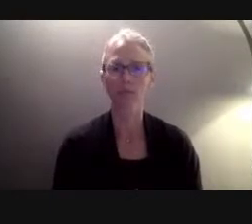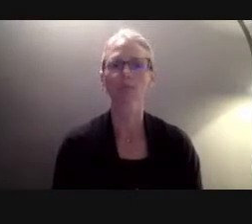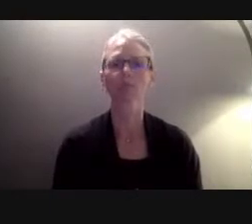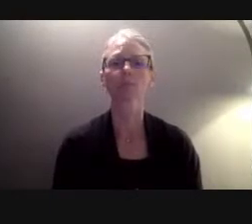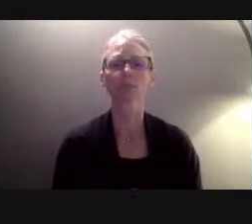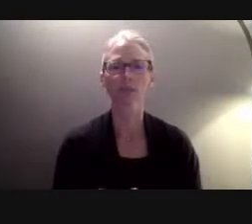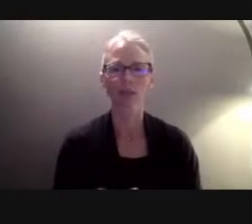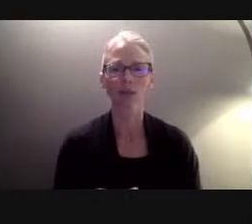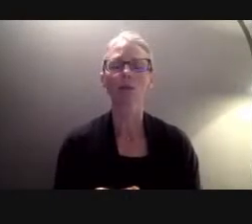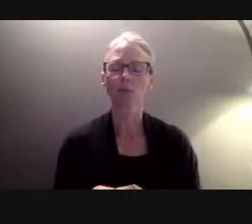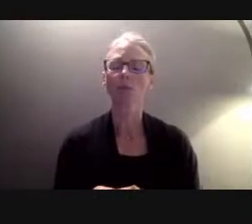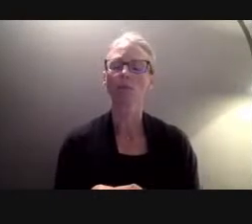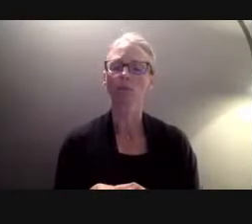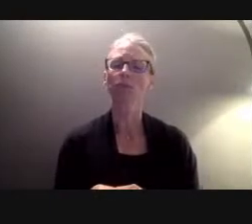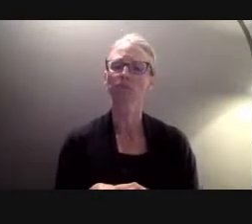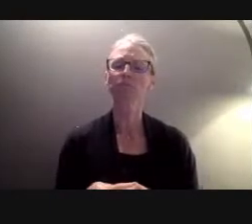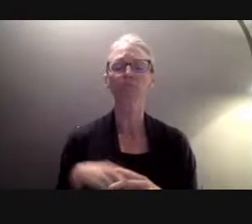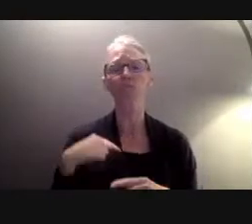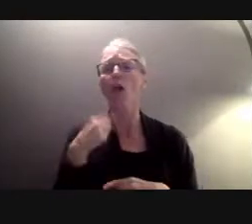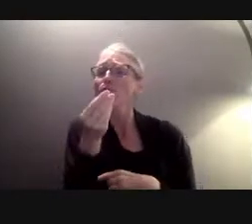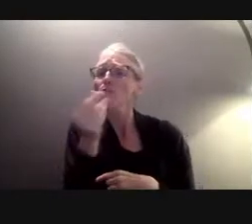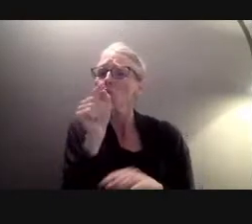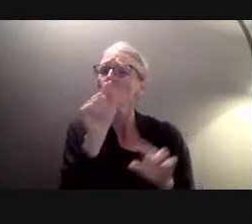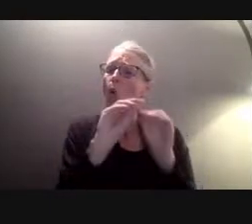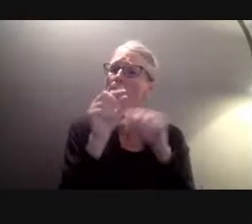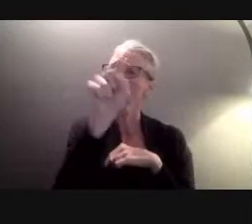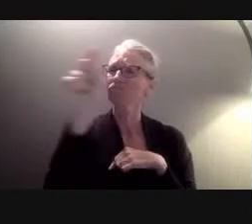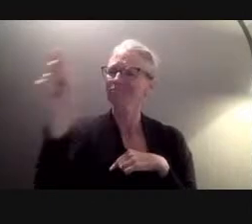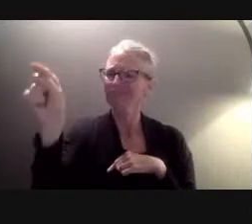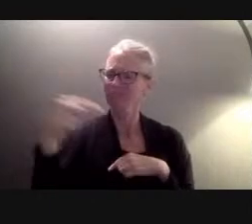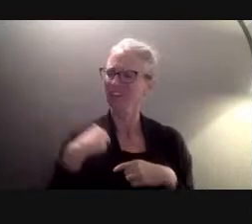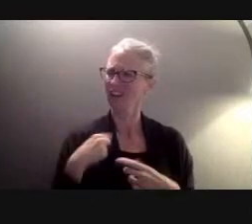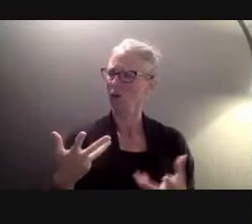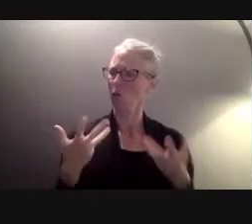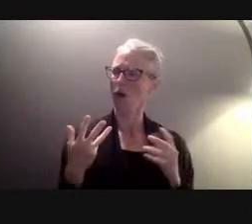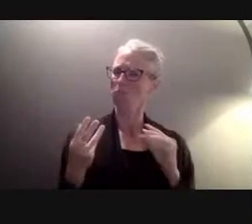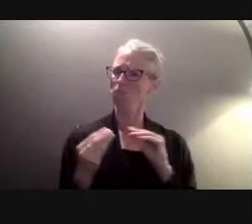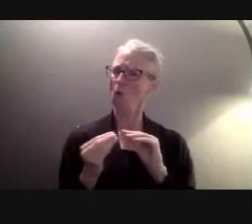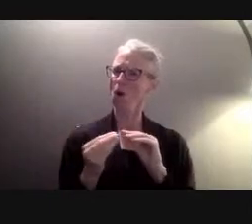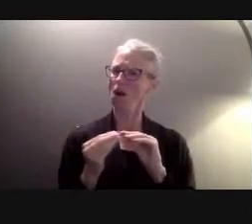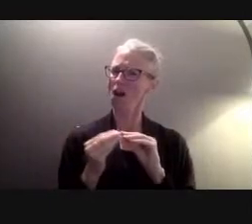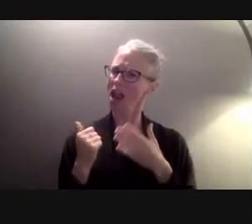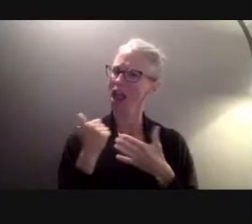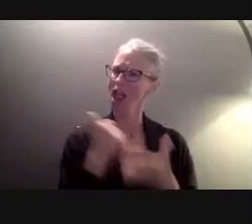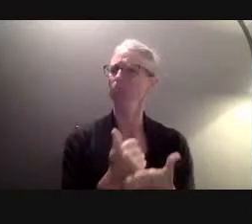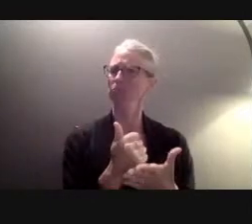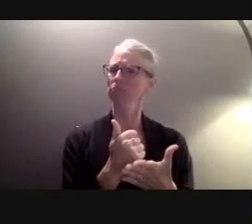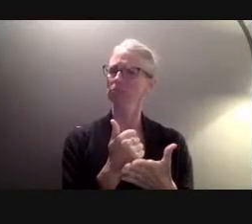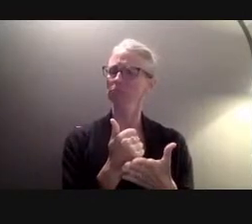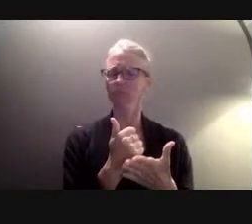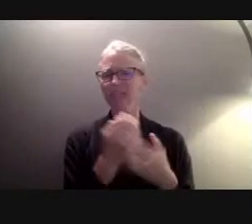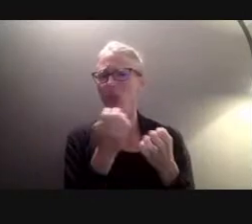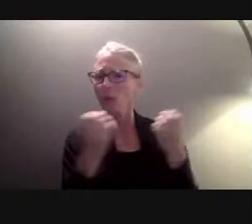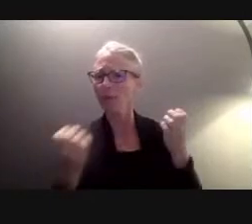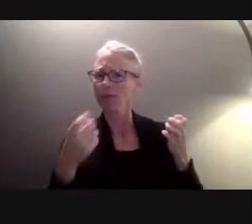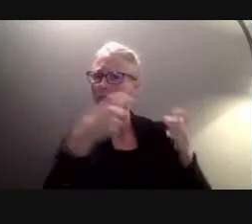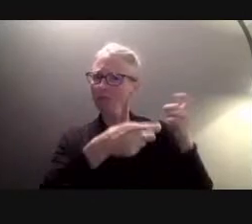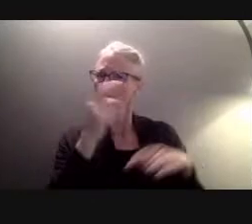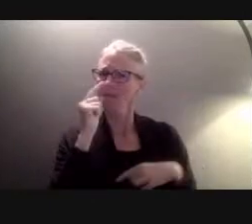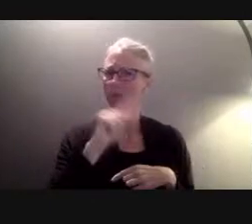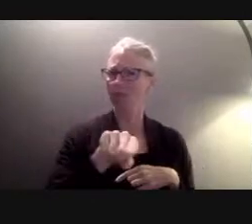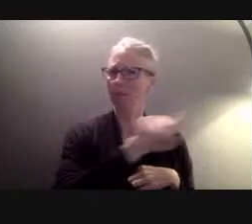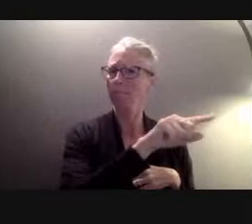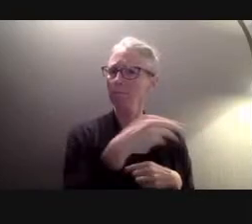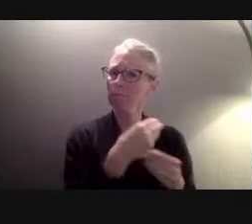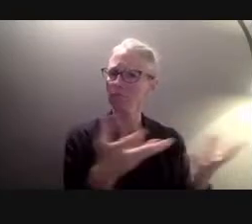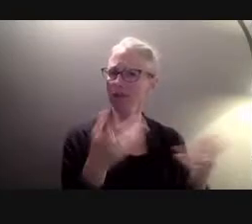that, to get all those things that people need. And also another one of the things that I